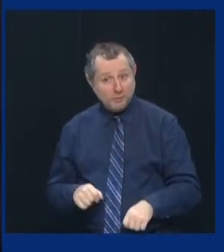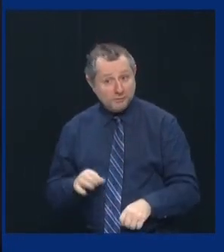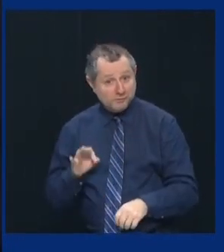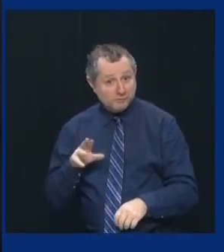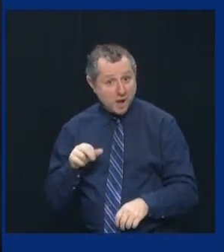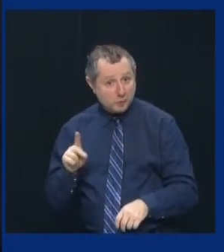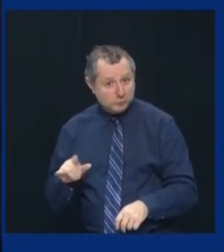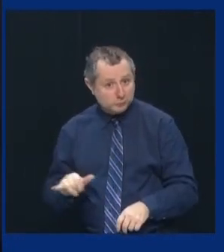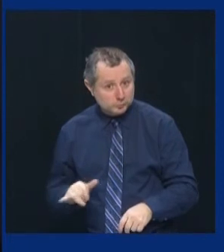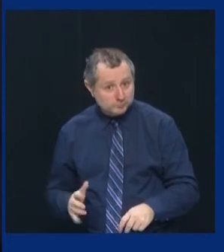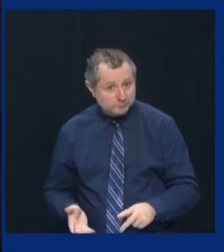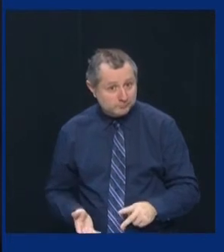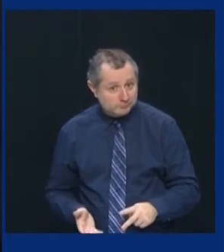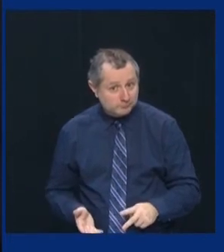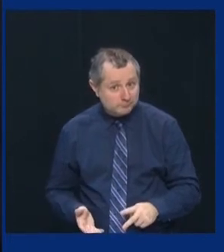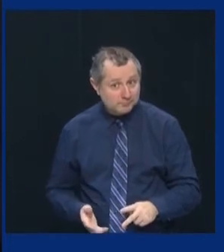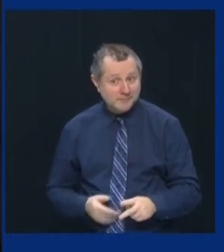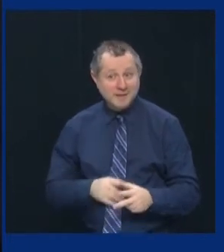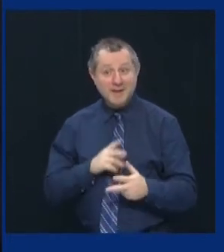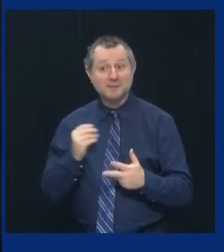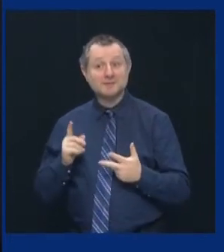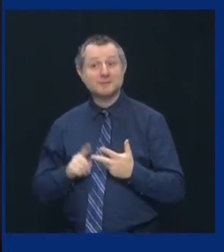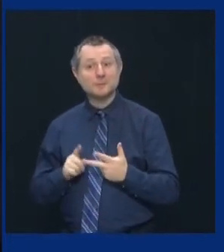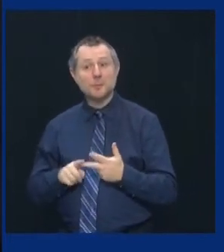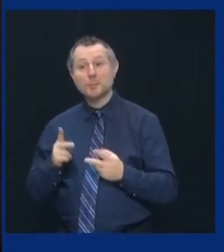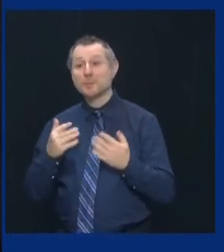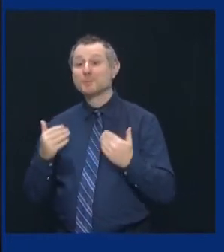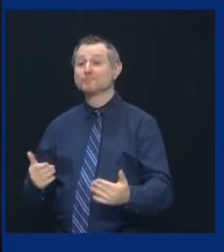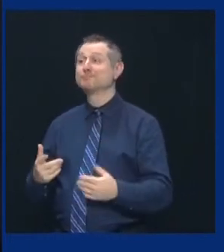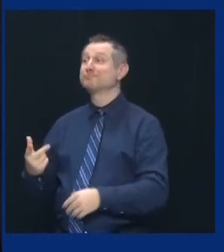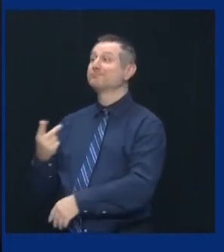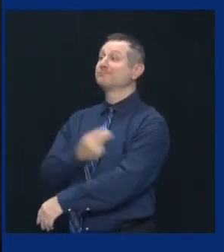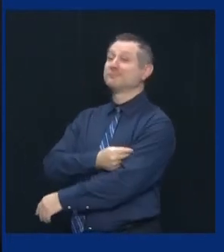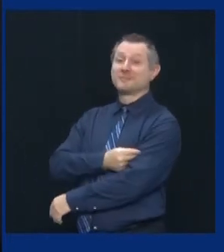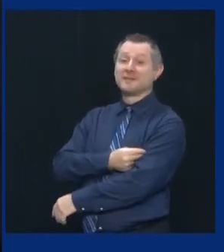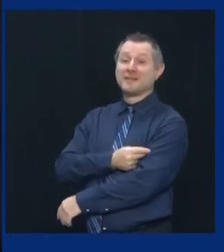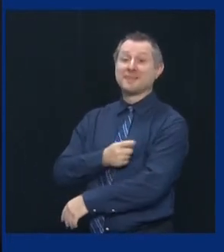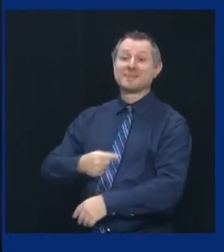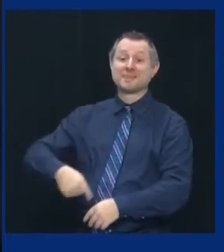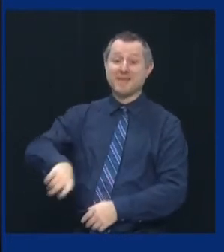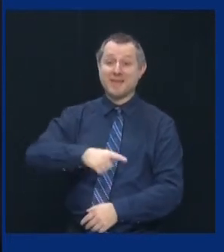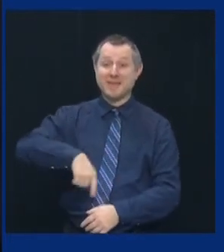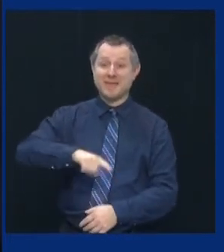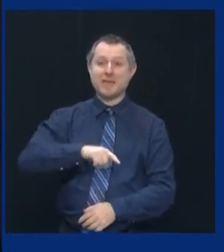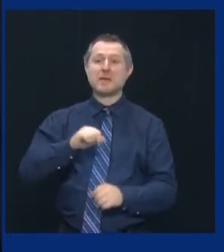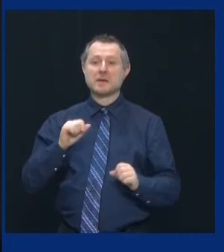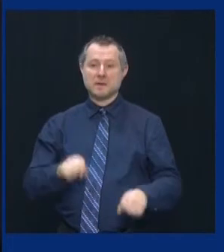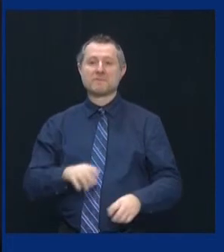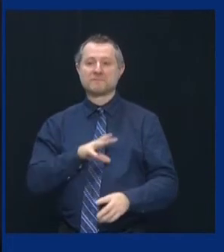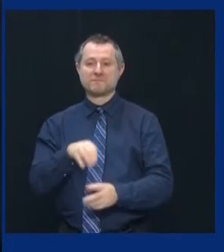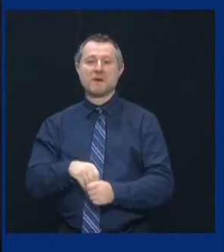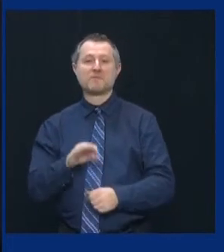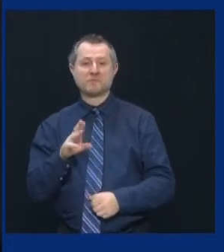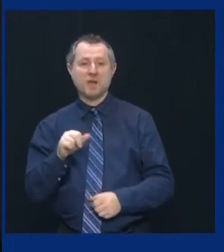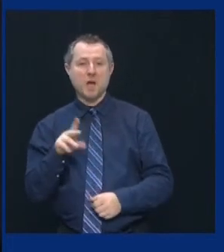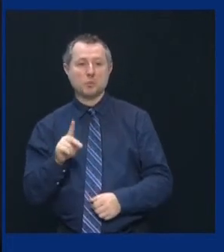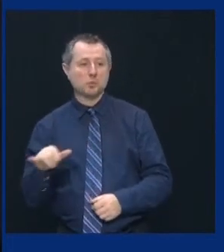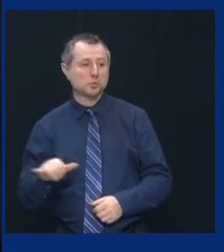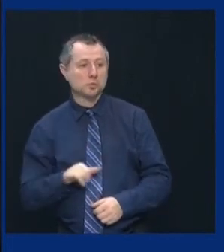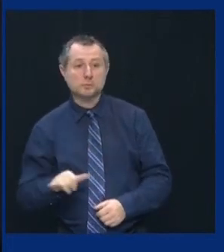in fraud. And recipients of the vaccine can be involved in